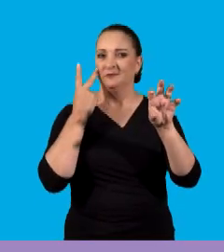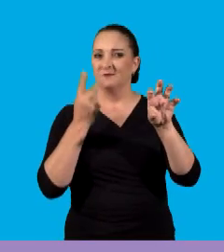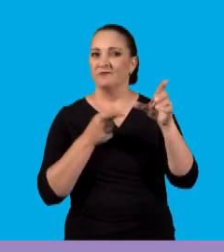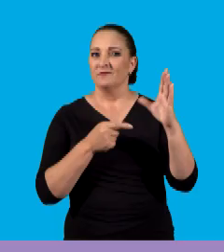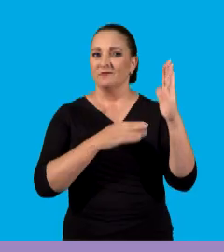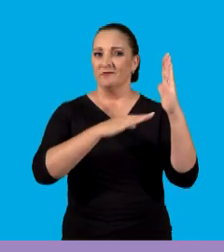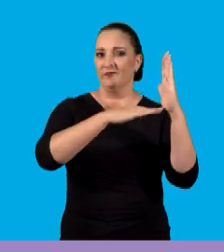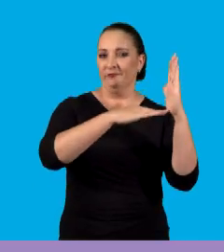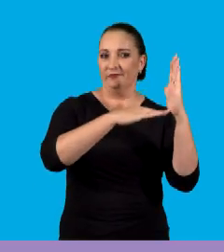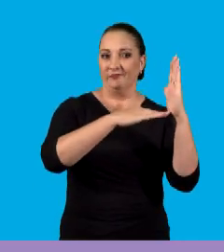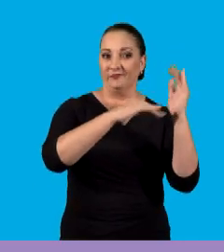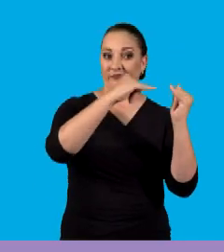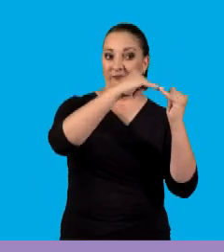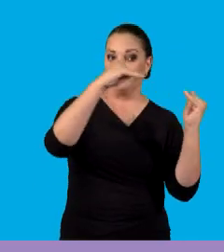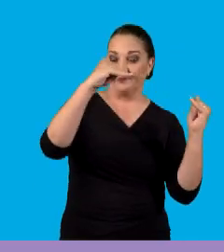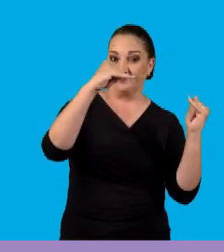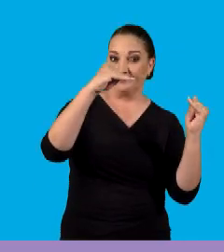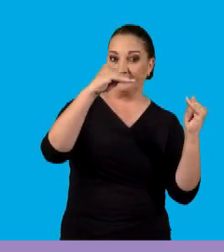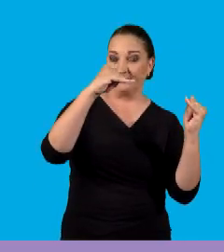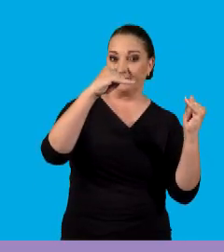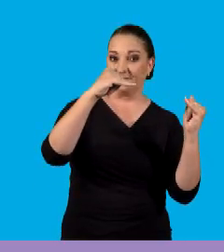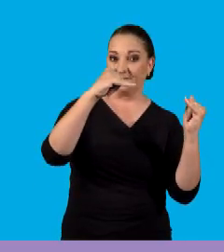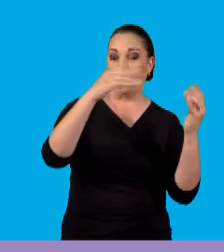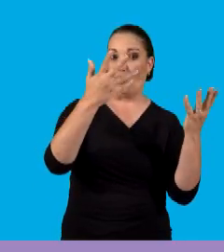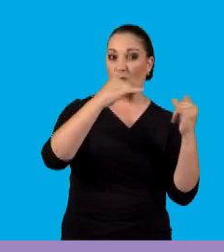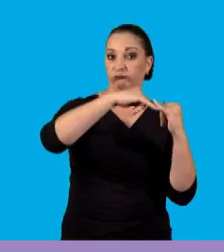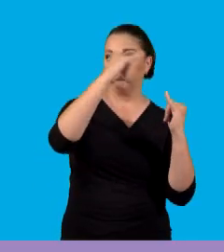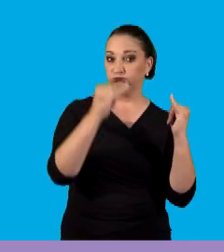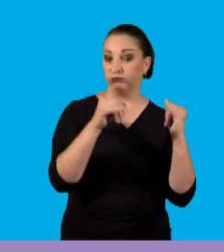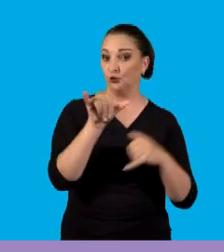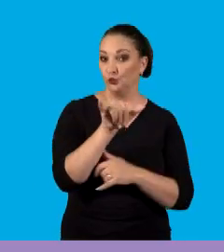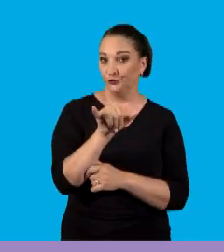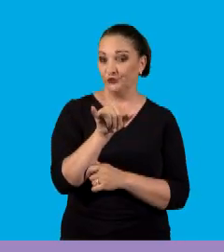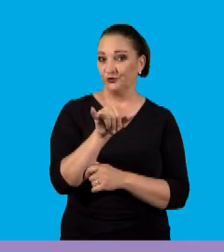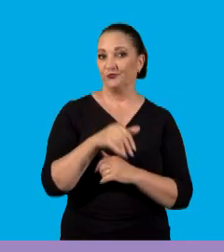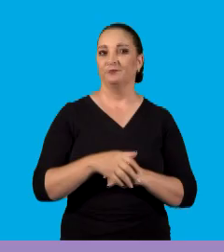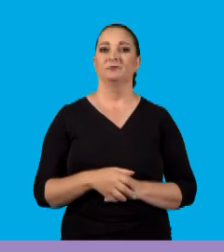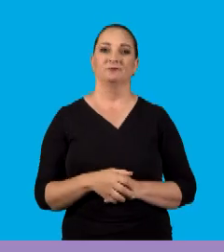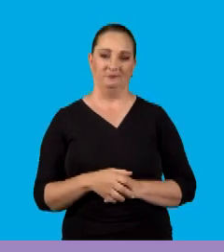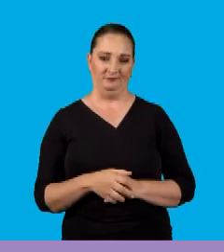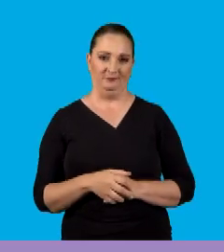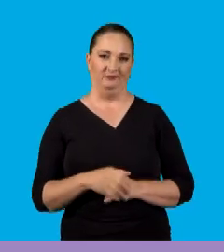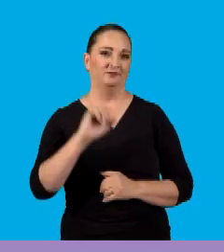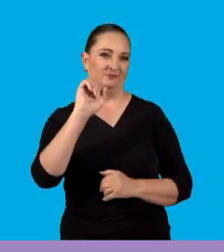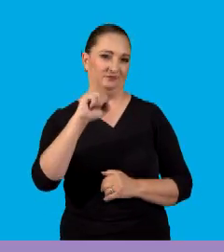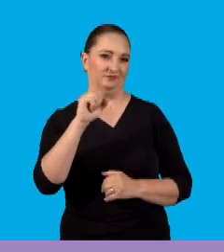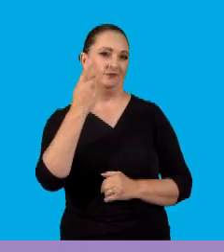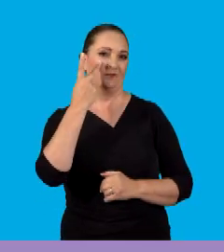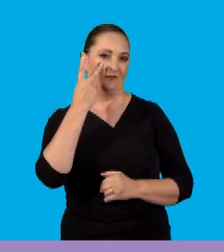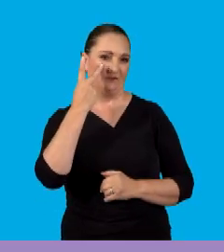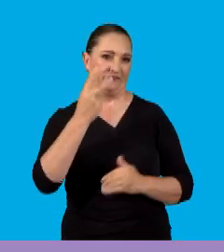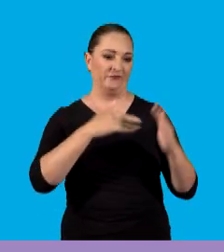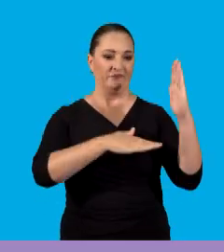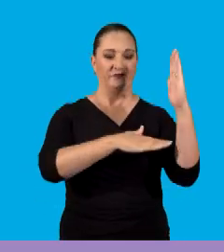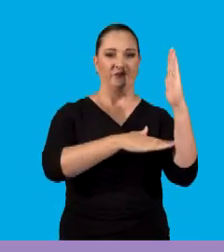The first graph that we have been given there, is it straight or is it curved? Of course, we can